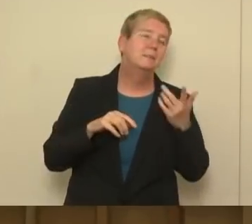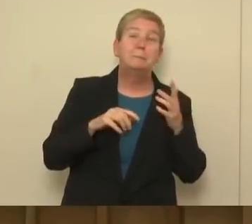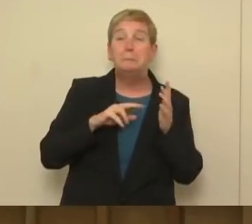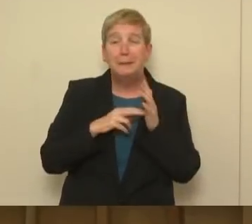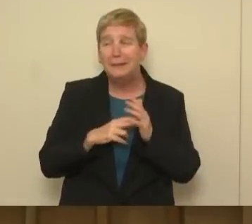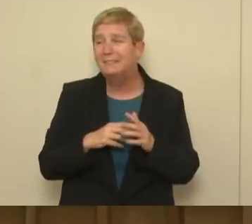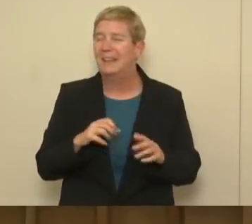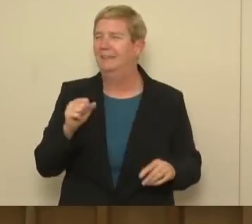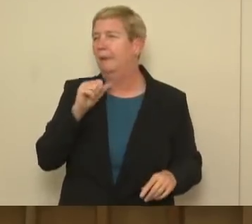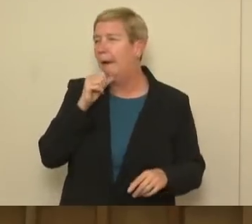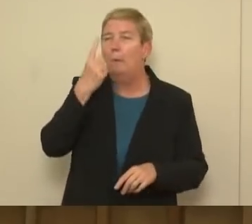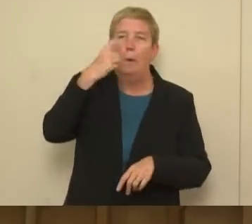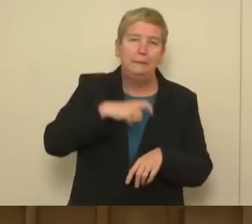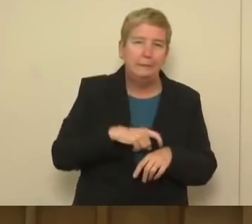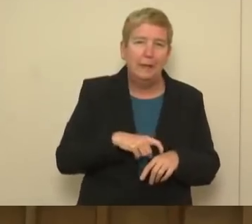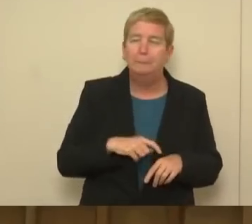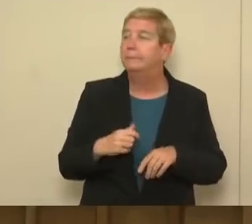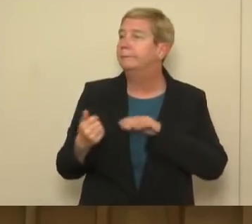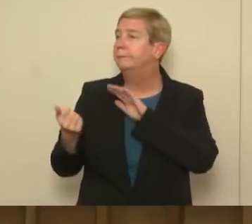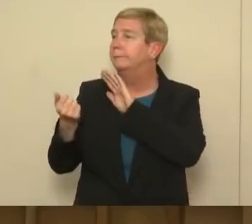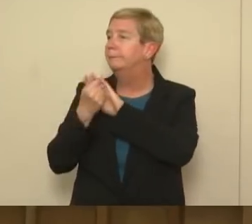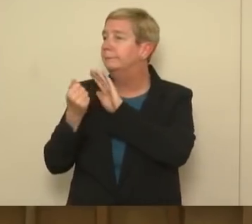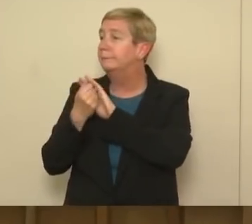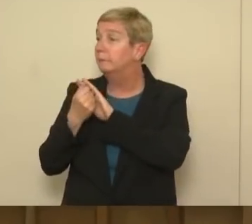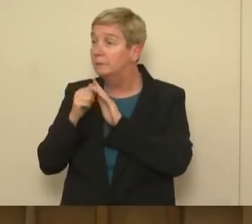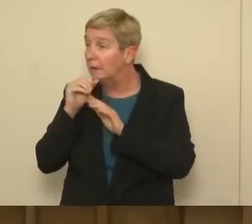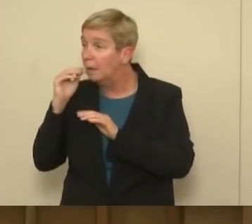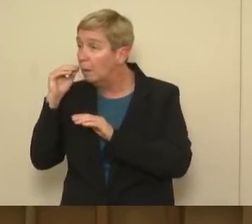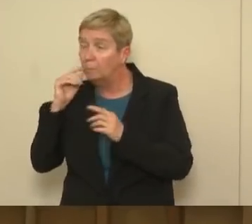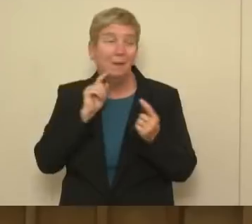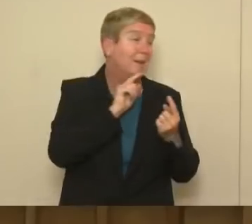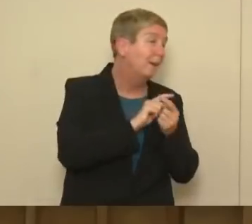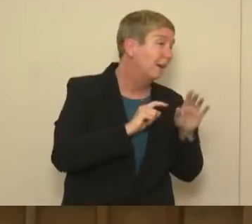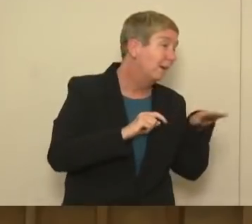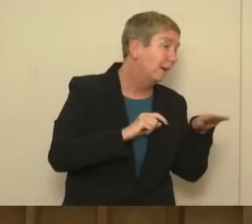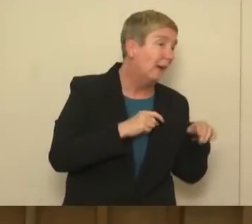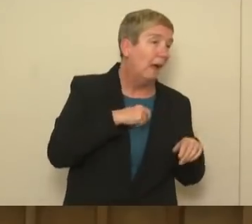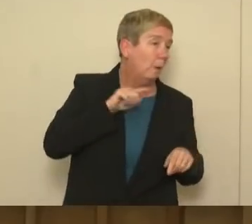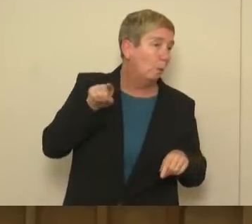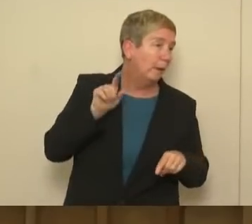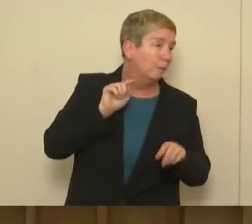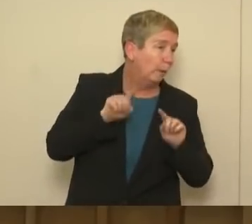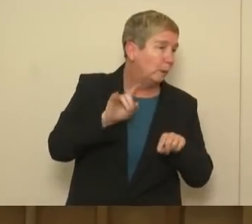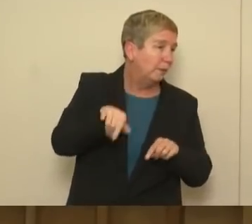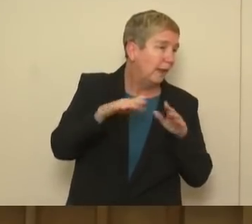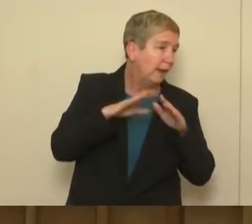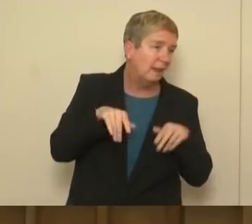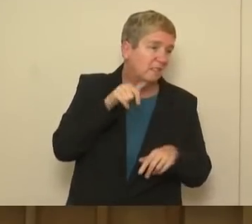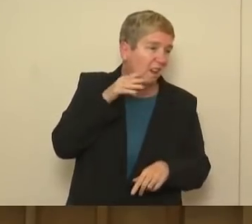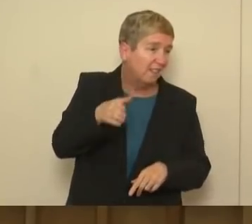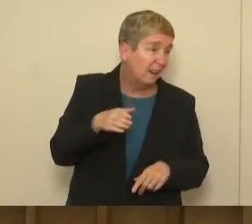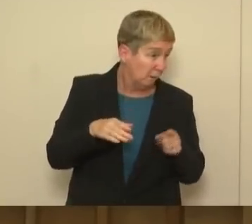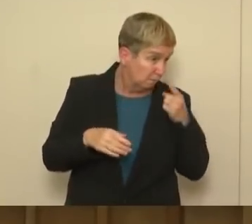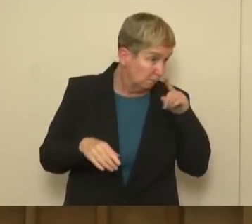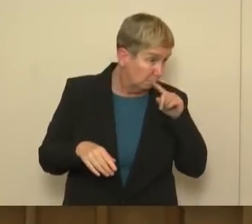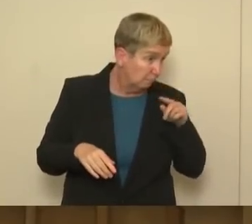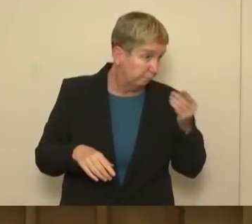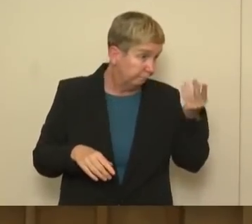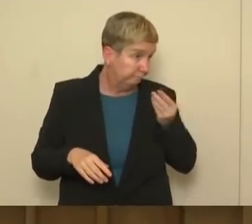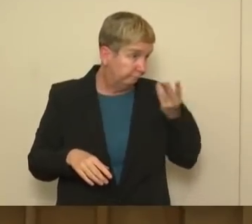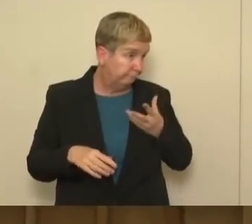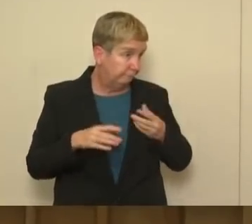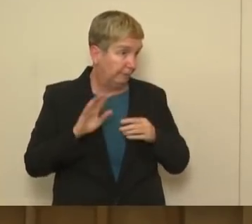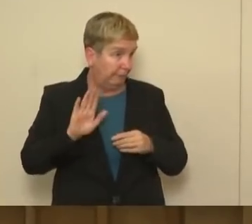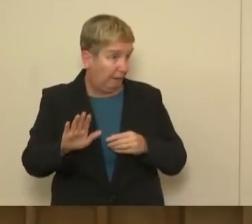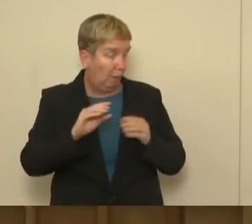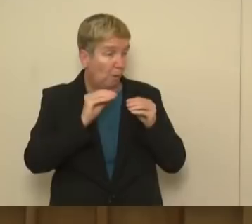home. Hey, building manager, I just went to this person's house or this person's apartment, who lives there. That is not the way that the census has communicated